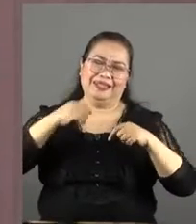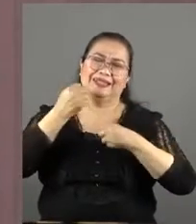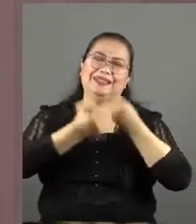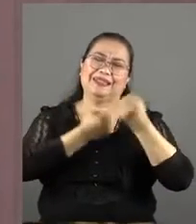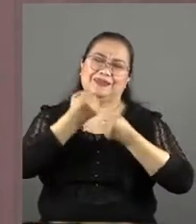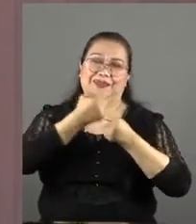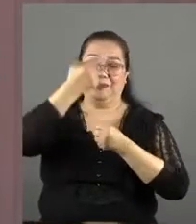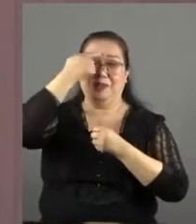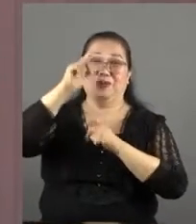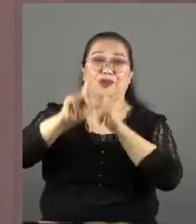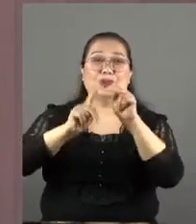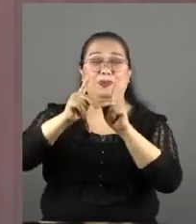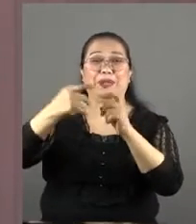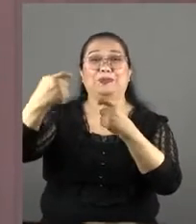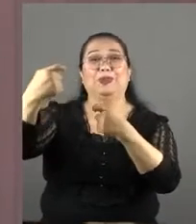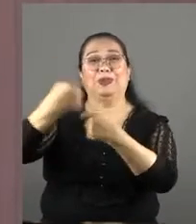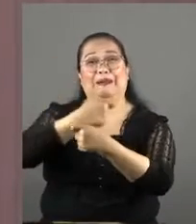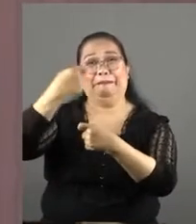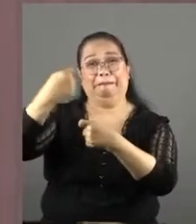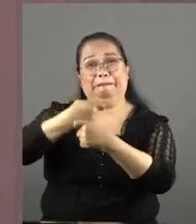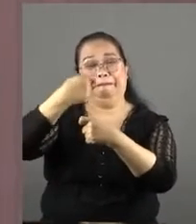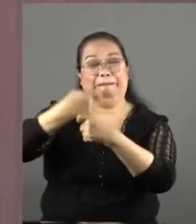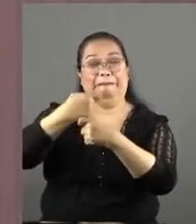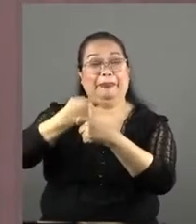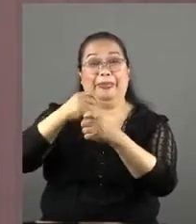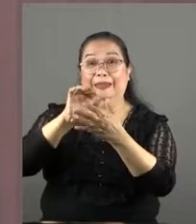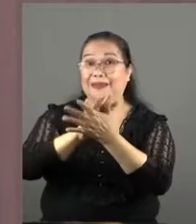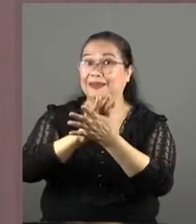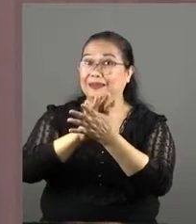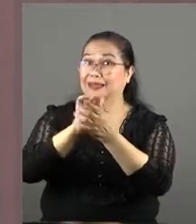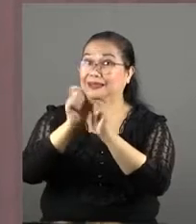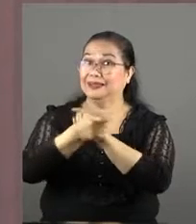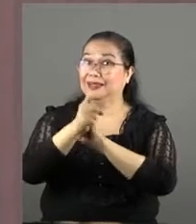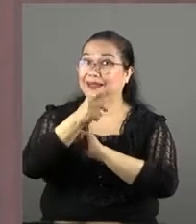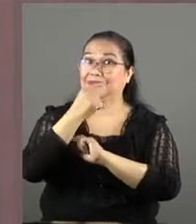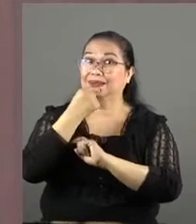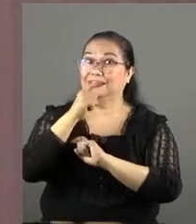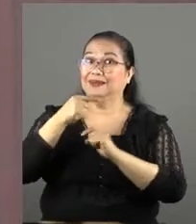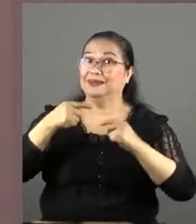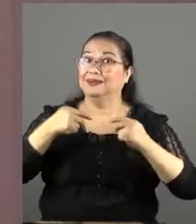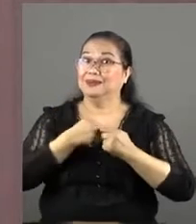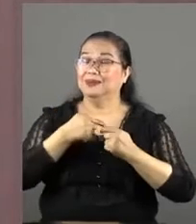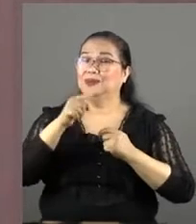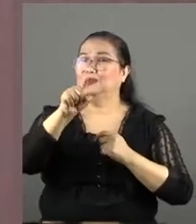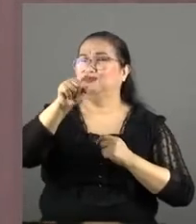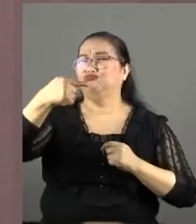people. And I hope this changes your attitude towards those who break your heart.